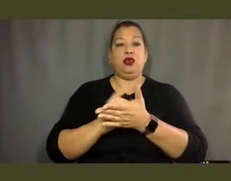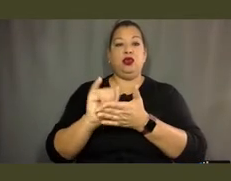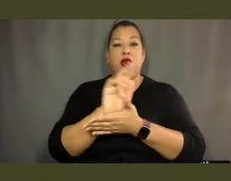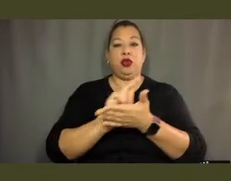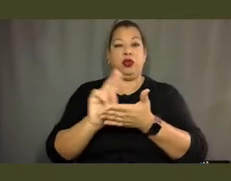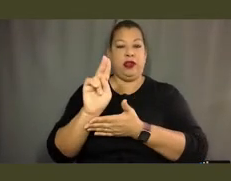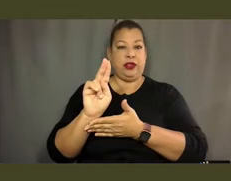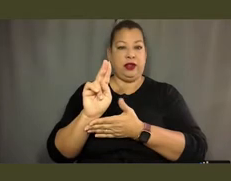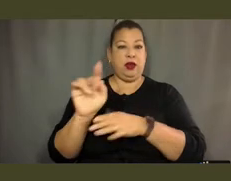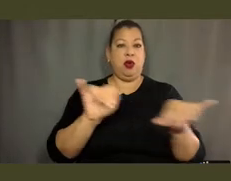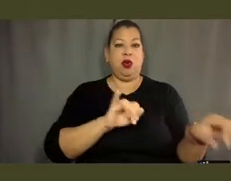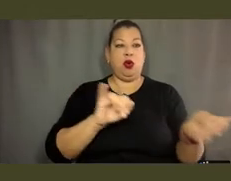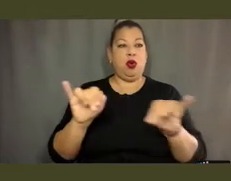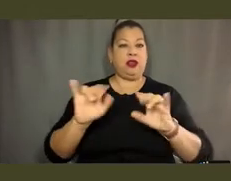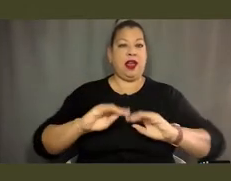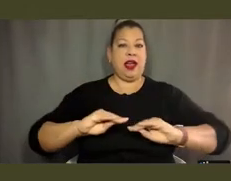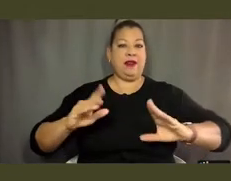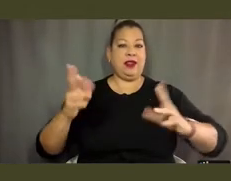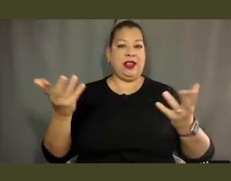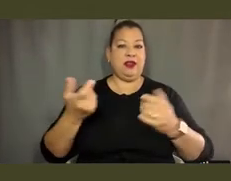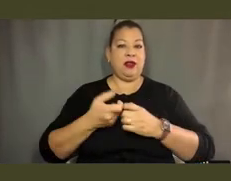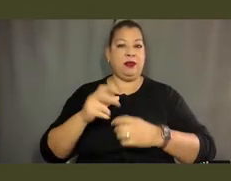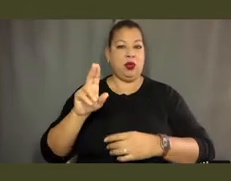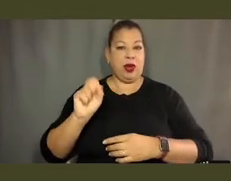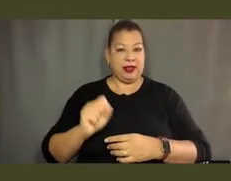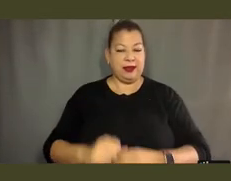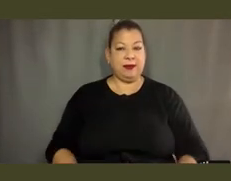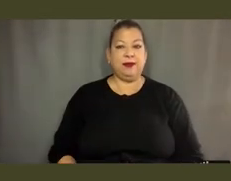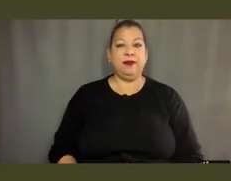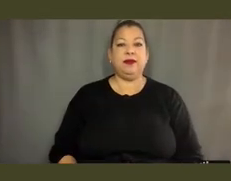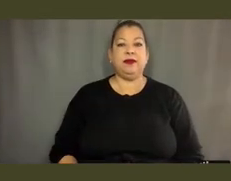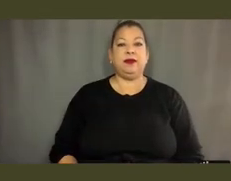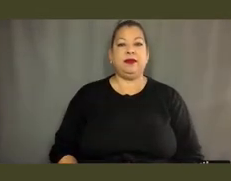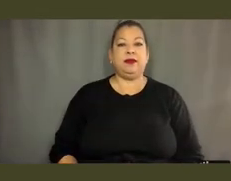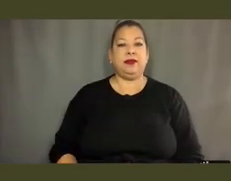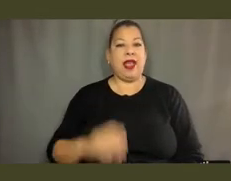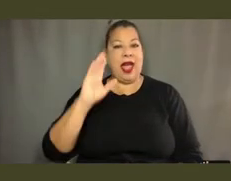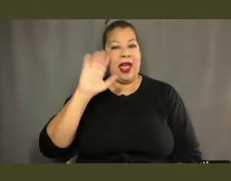also obviously tuned in from the United States. Hi, how are you?